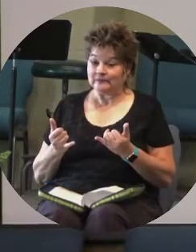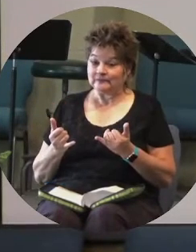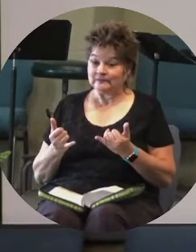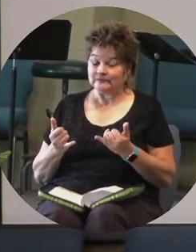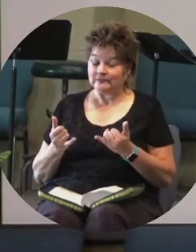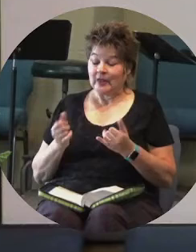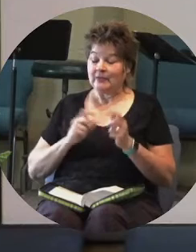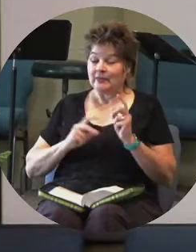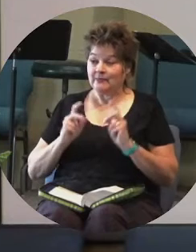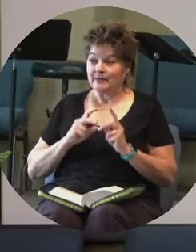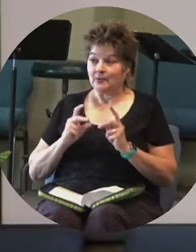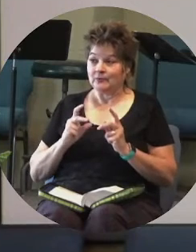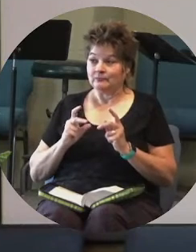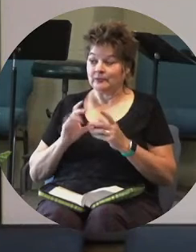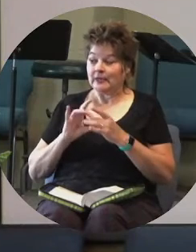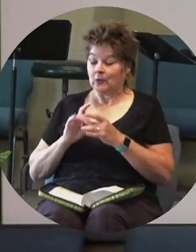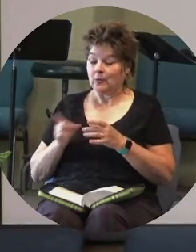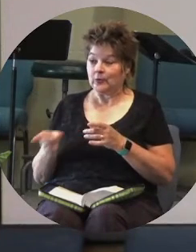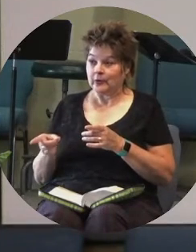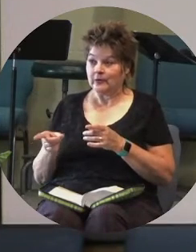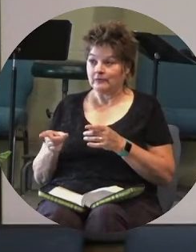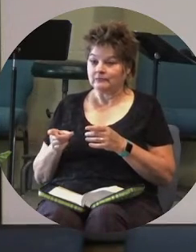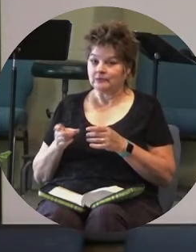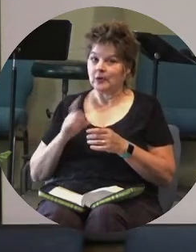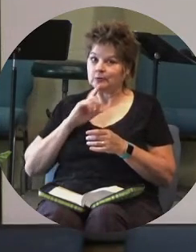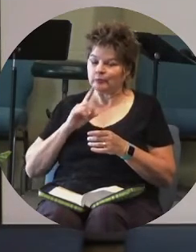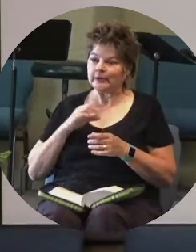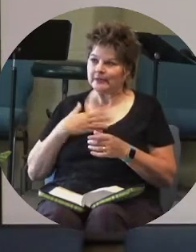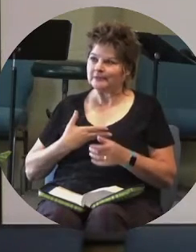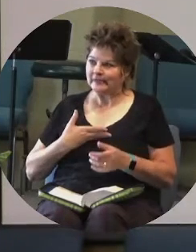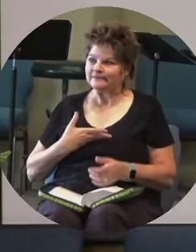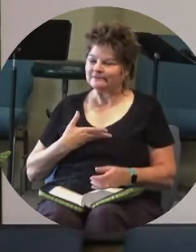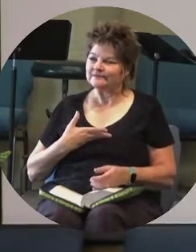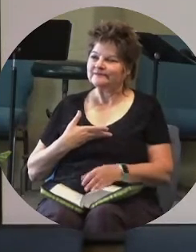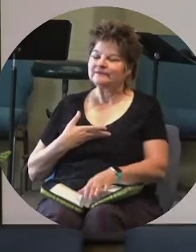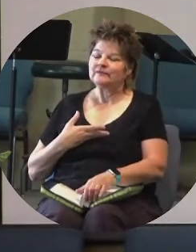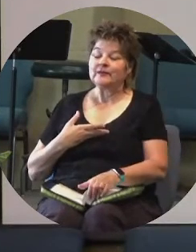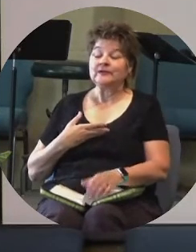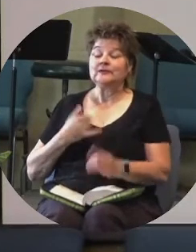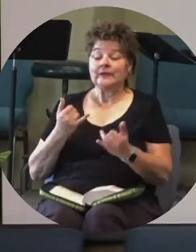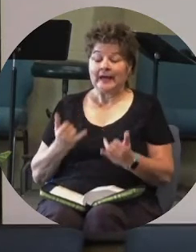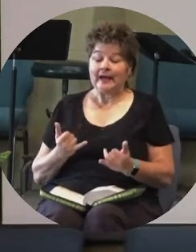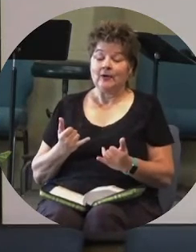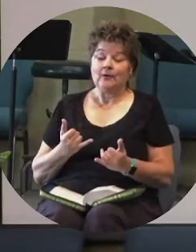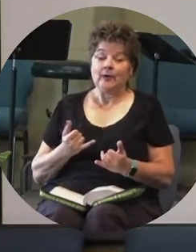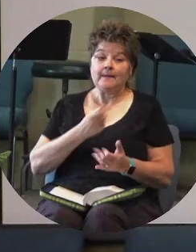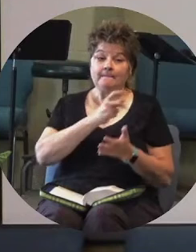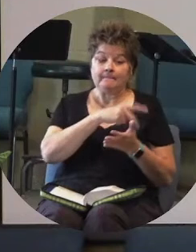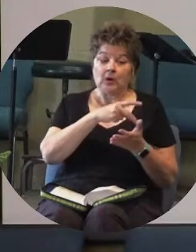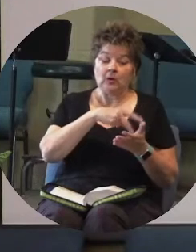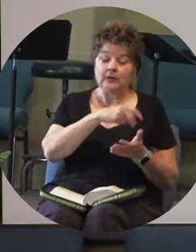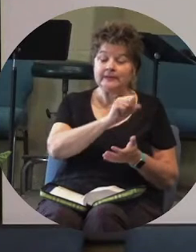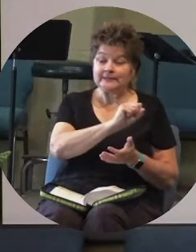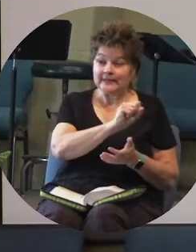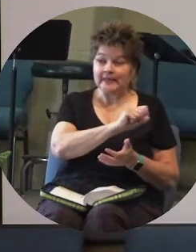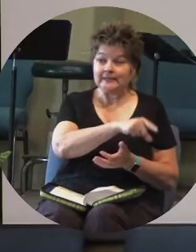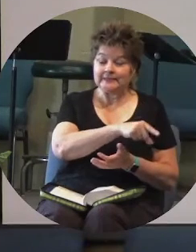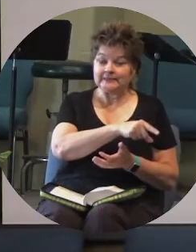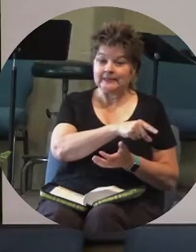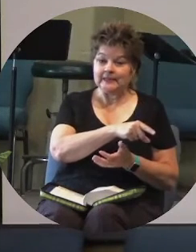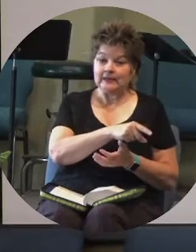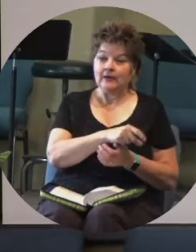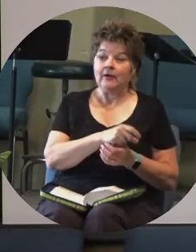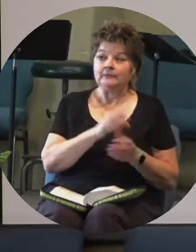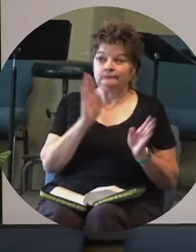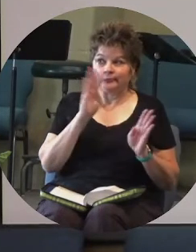the people that owned her. And all of a sudden, Paul and Silas find themselves in hot water.